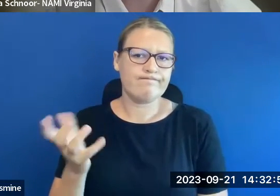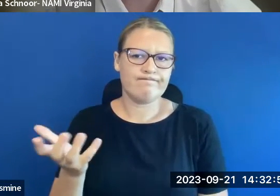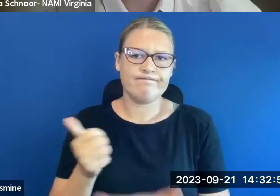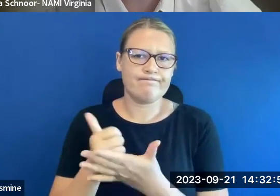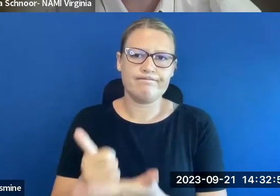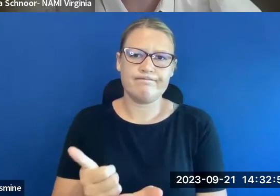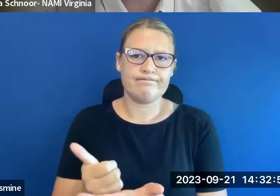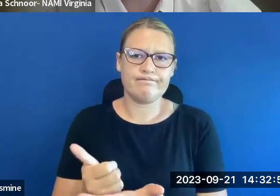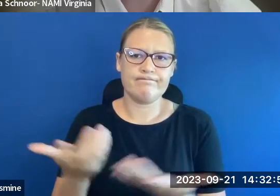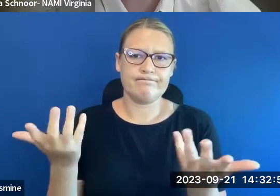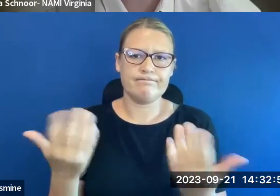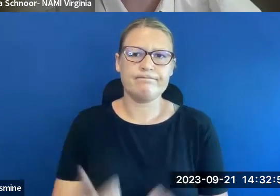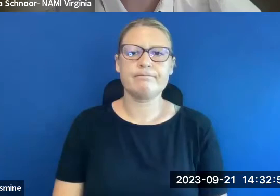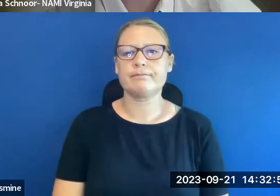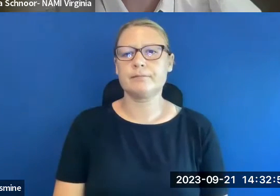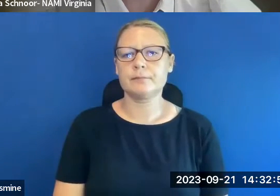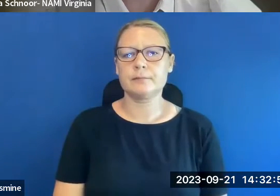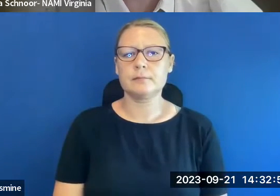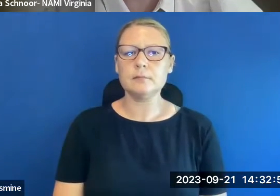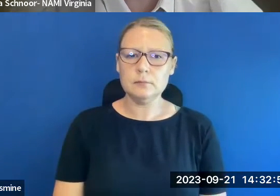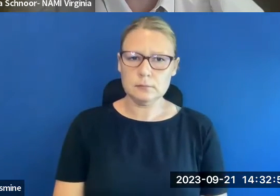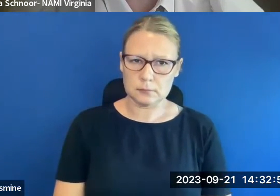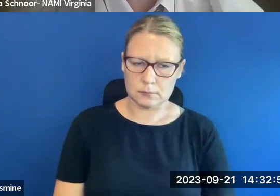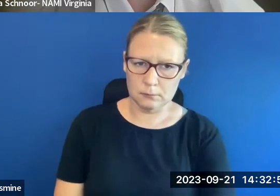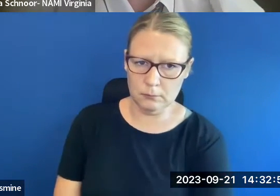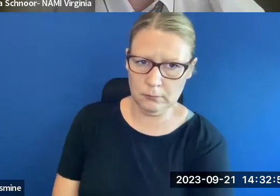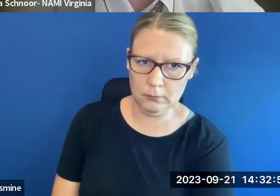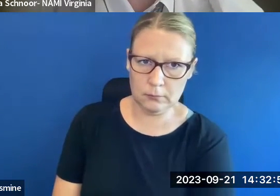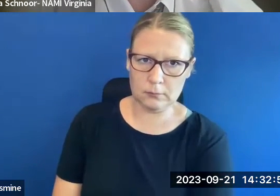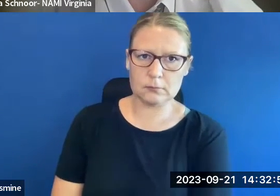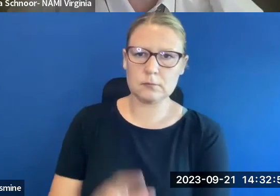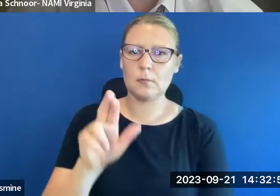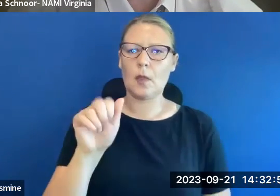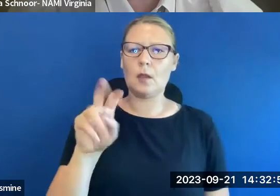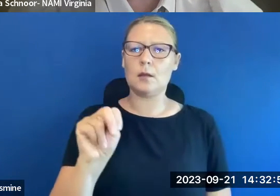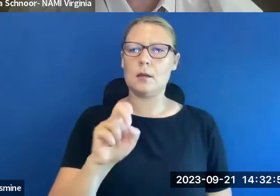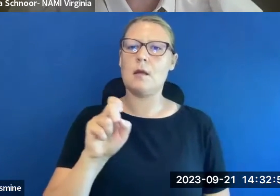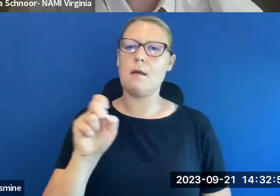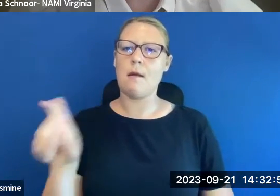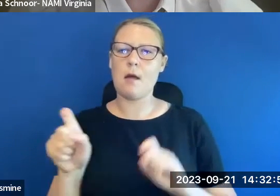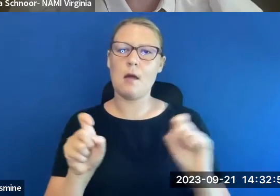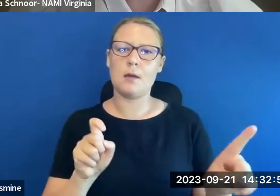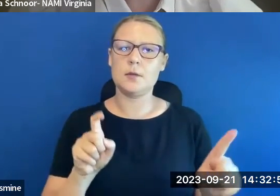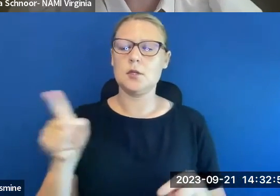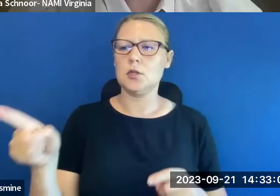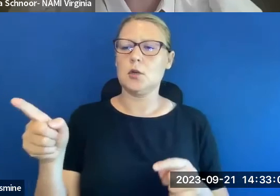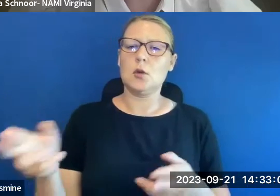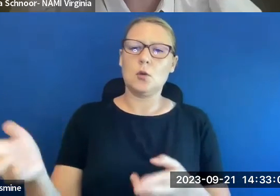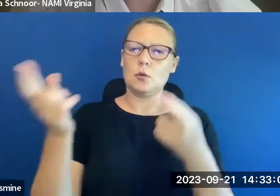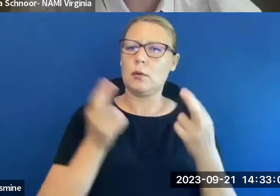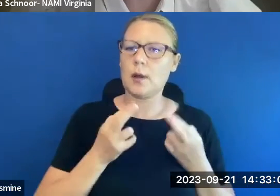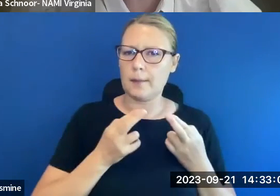Well, I wanted to also ask if either of you, if you could recommend effective